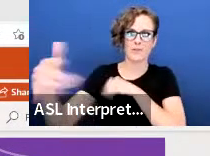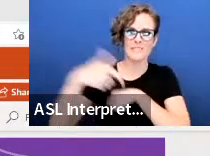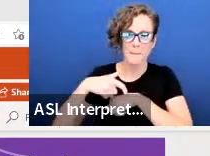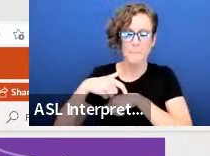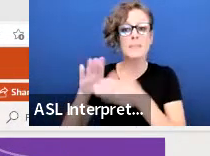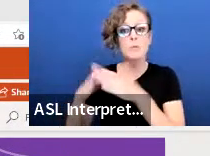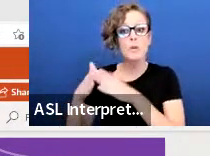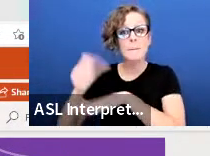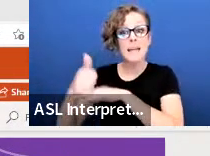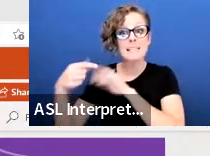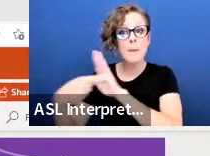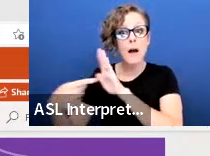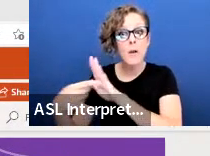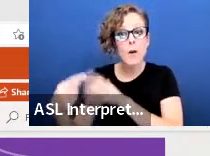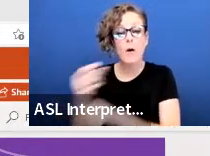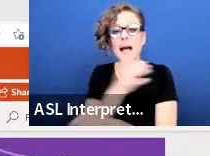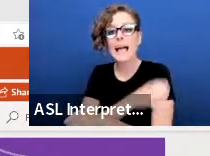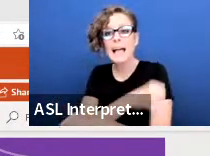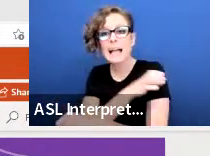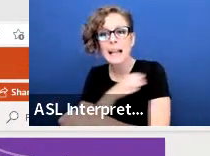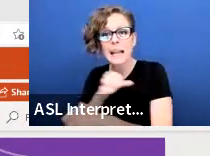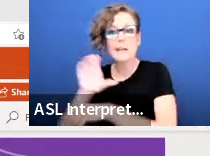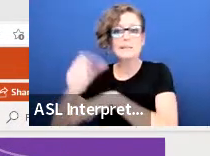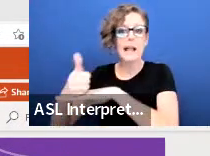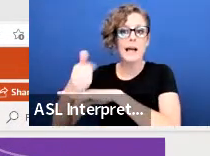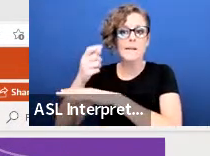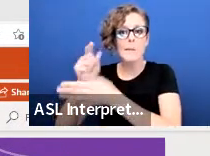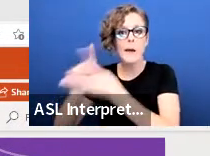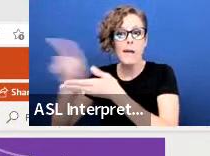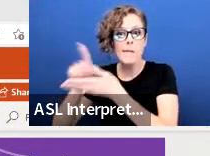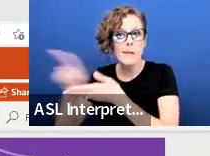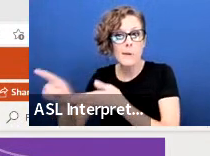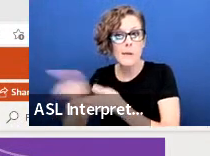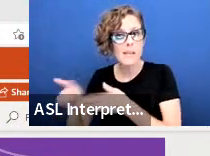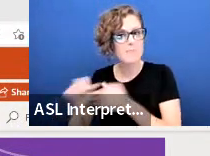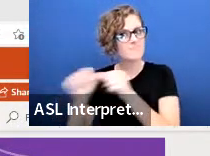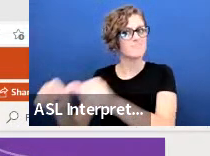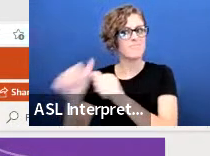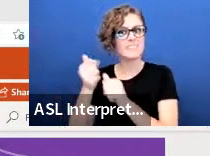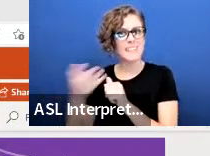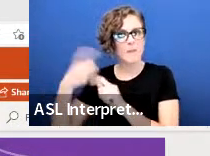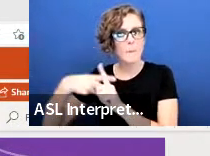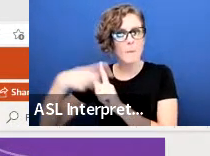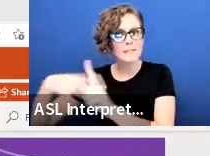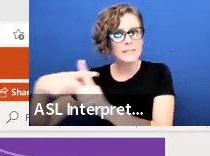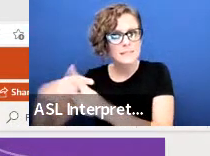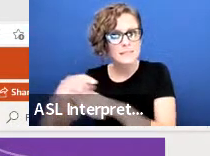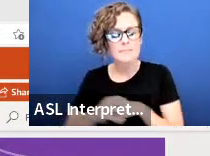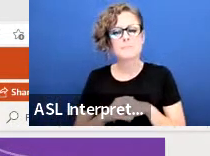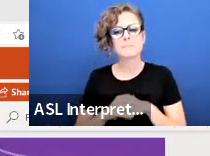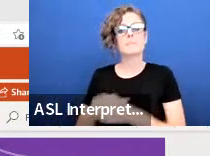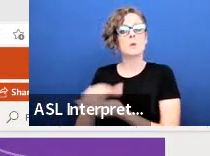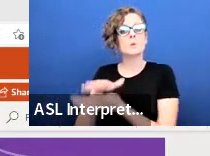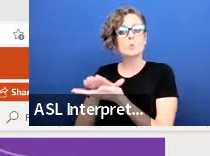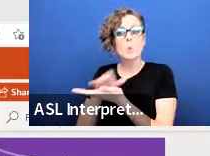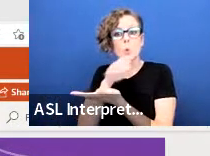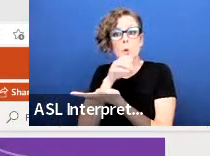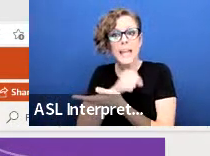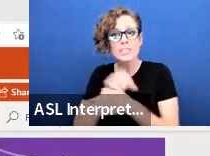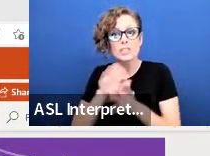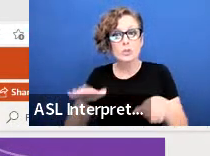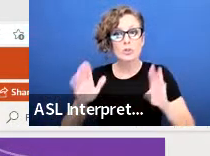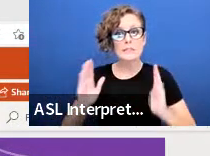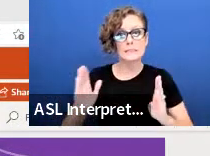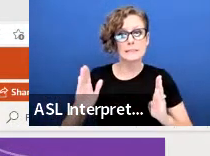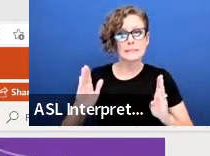weekly reoccurring clinics operated for months. We did a lot of the school age children vaccinations